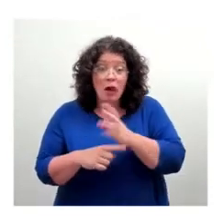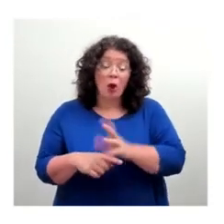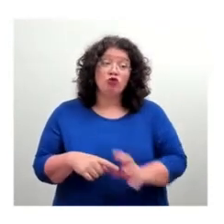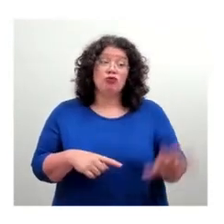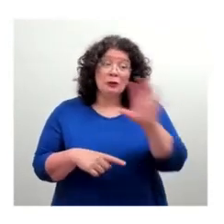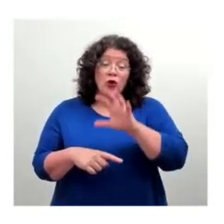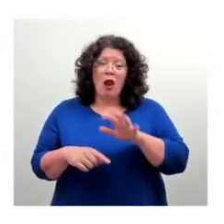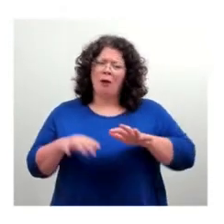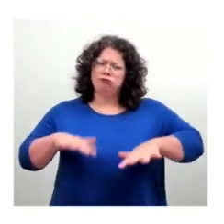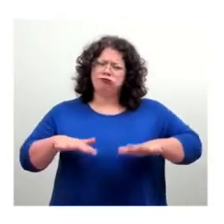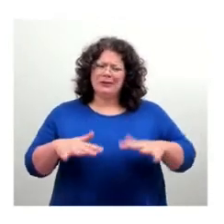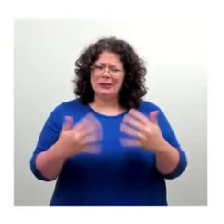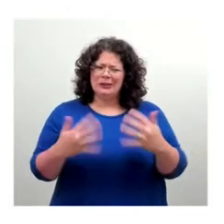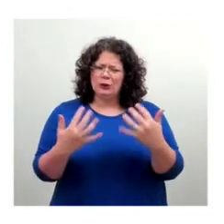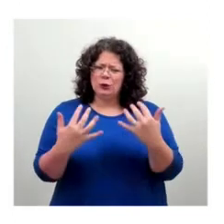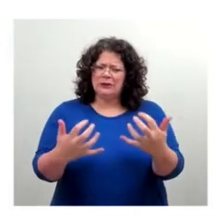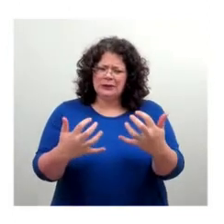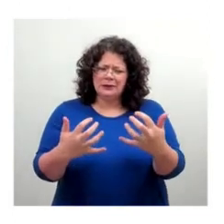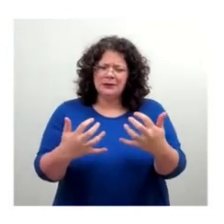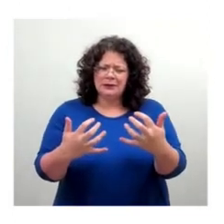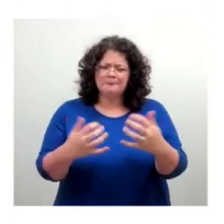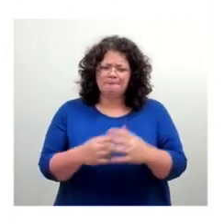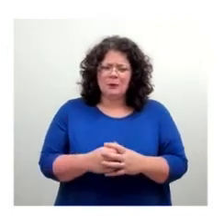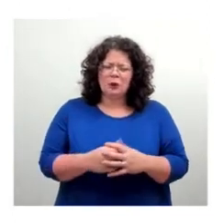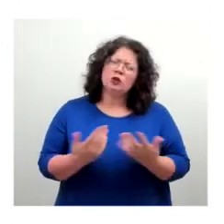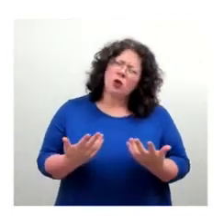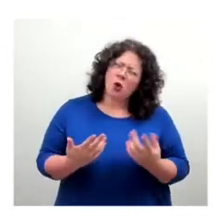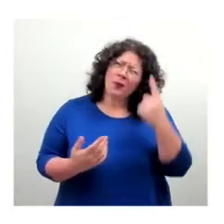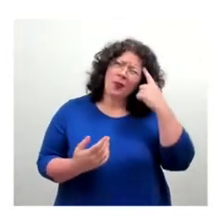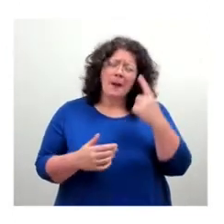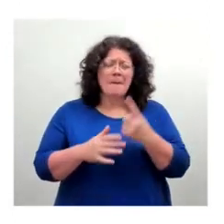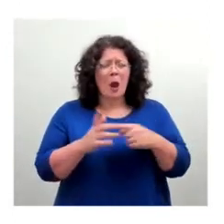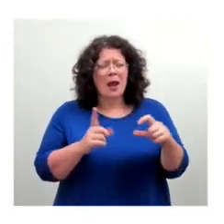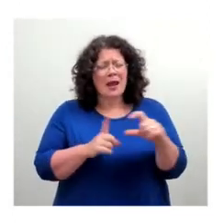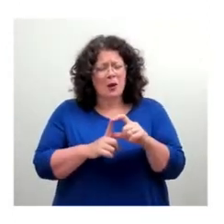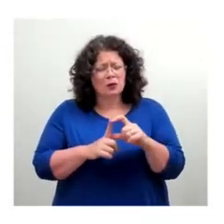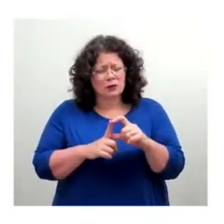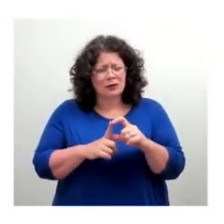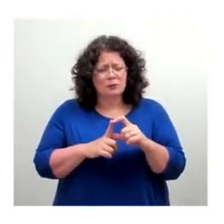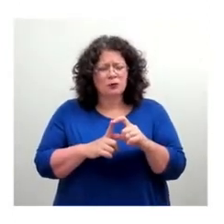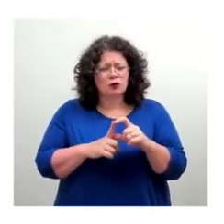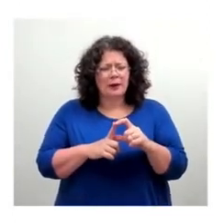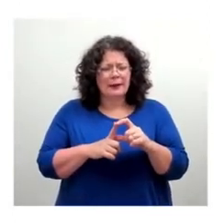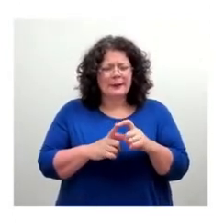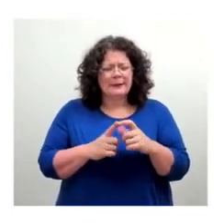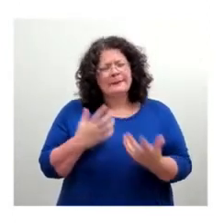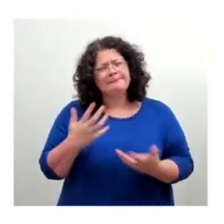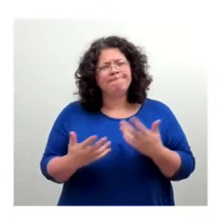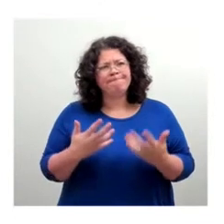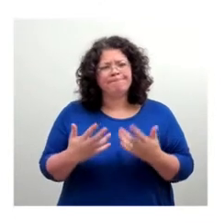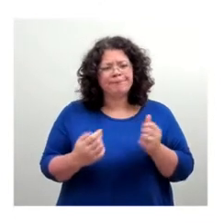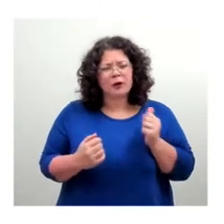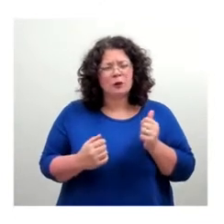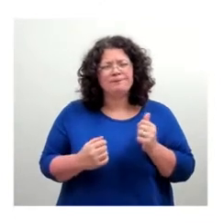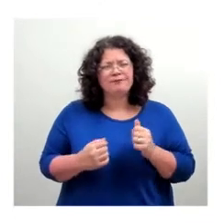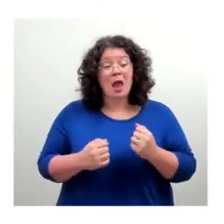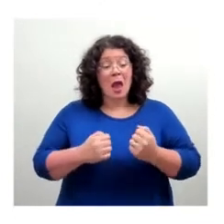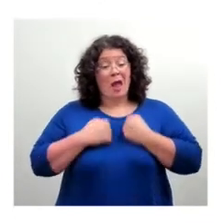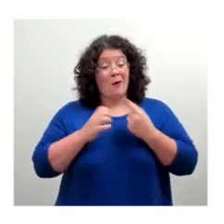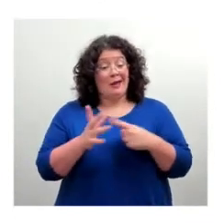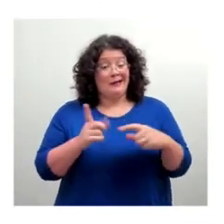with audio description. So our AD team, obviously it's provided by Red Bee Media now, but